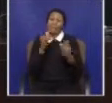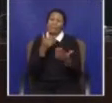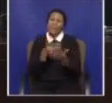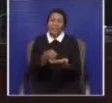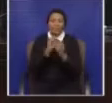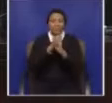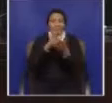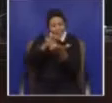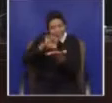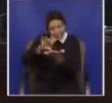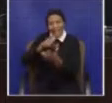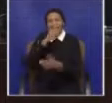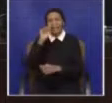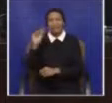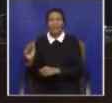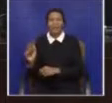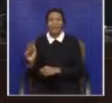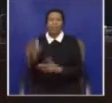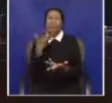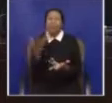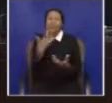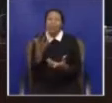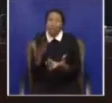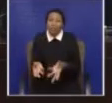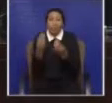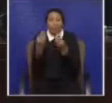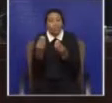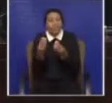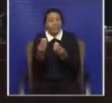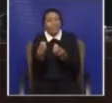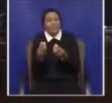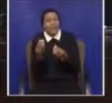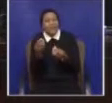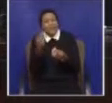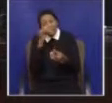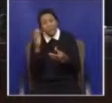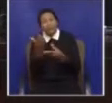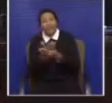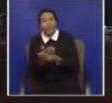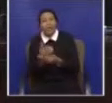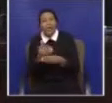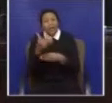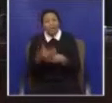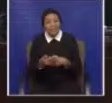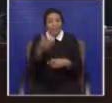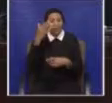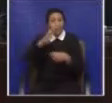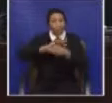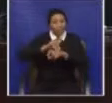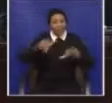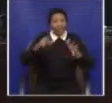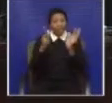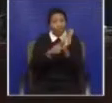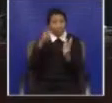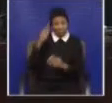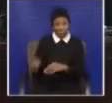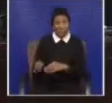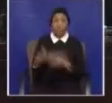names who earn criminal records after having paid admission of guilt fines for breaching COVID-19